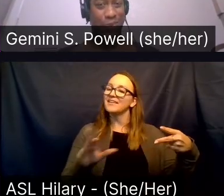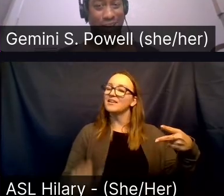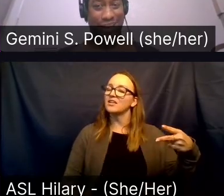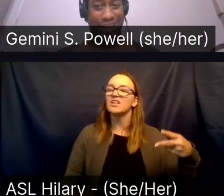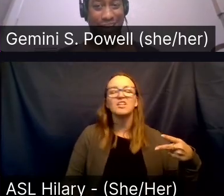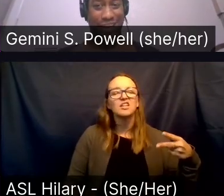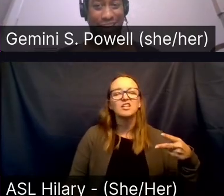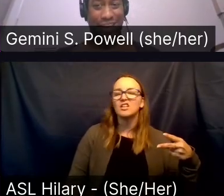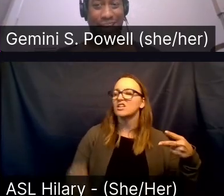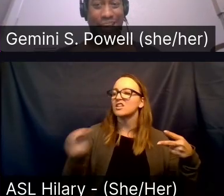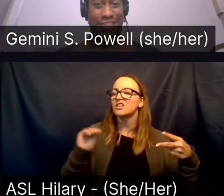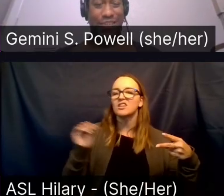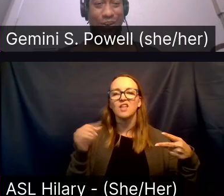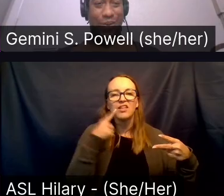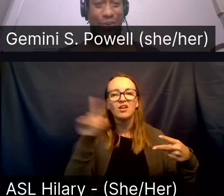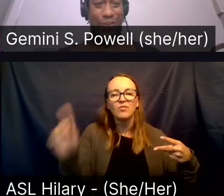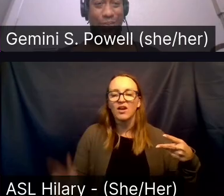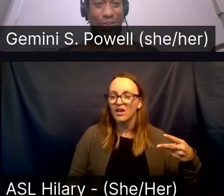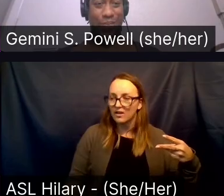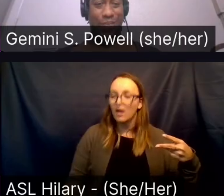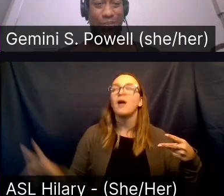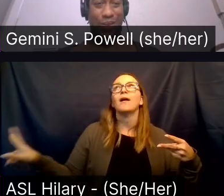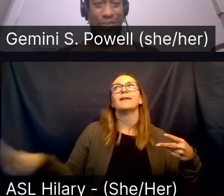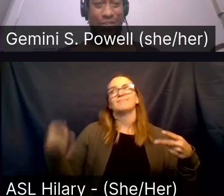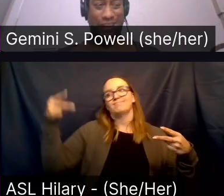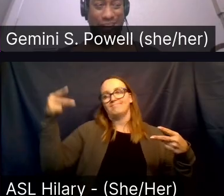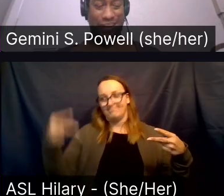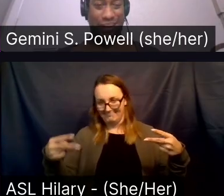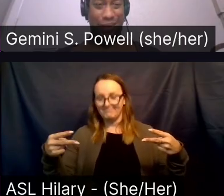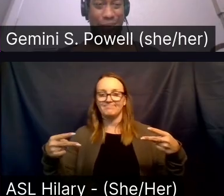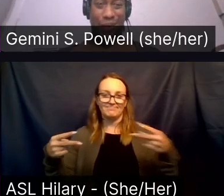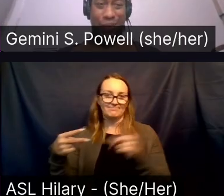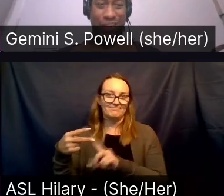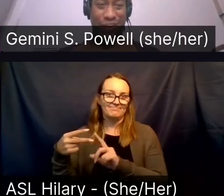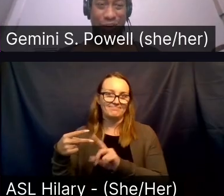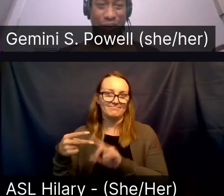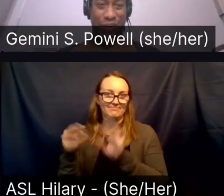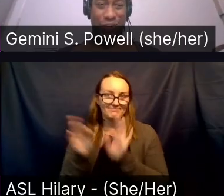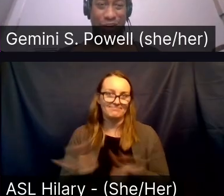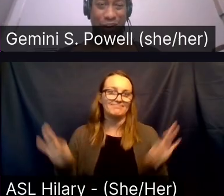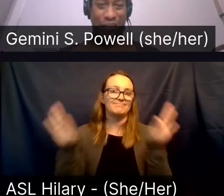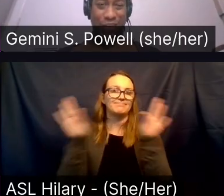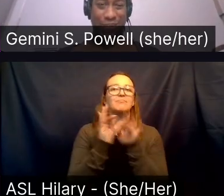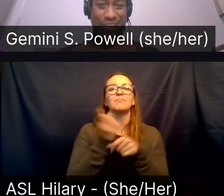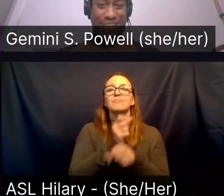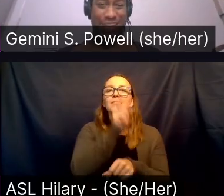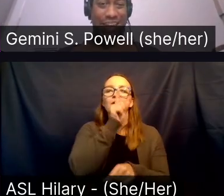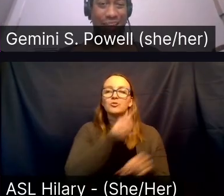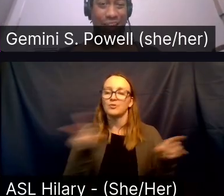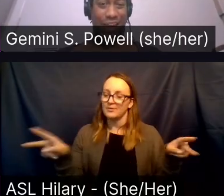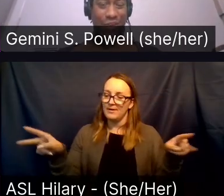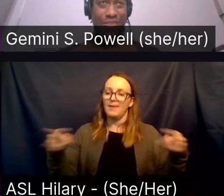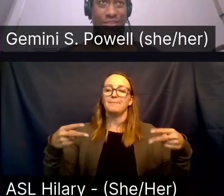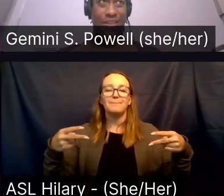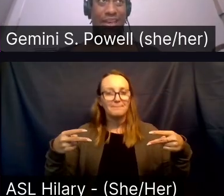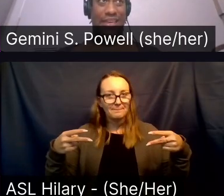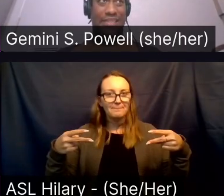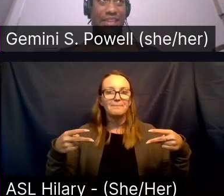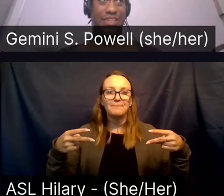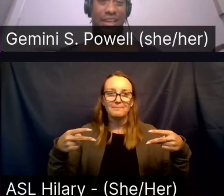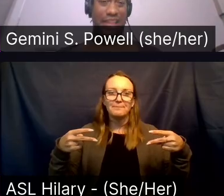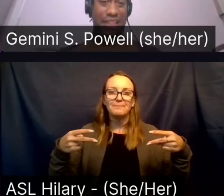nothing was working. So ultimately, you want to make sure you close your elements, because that